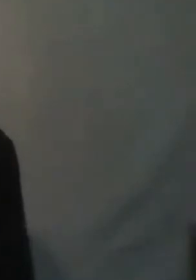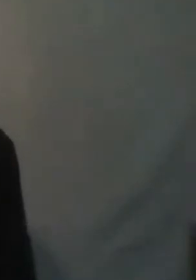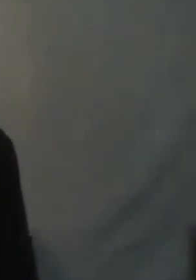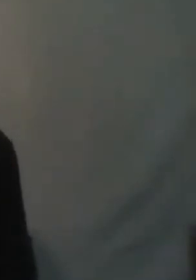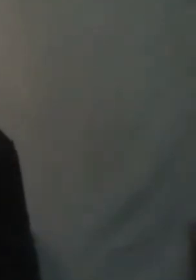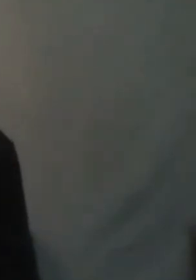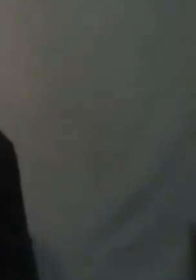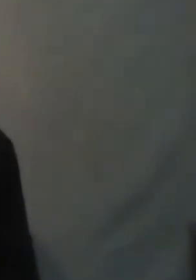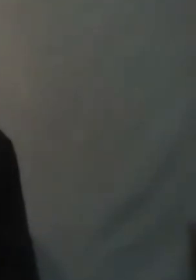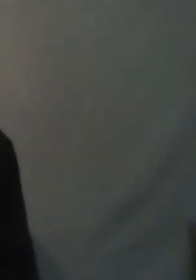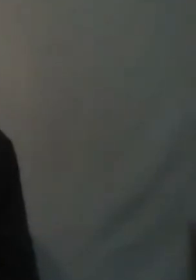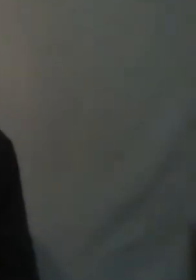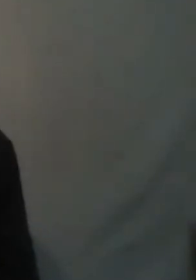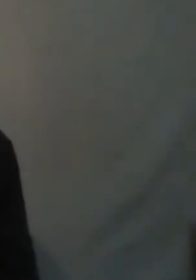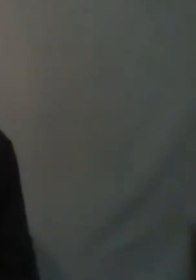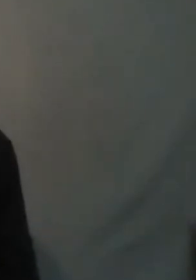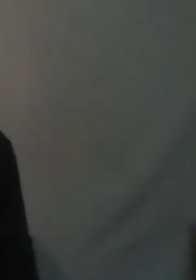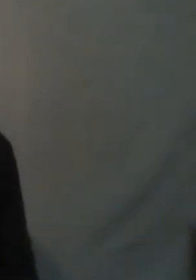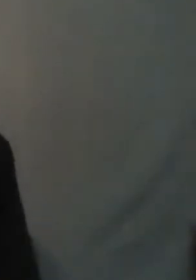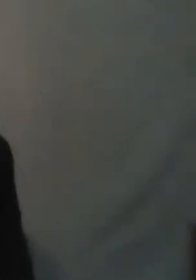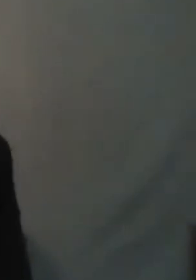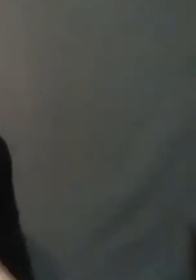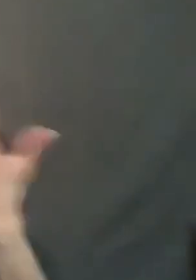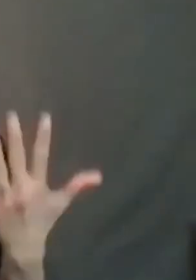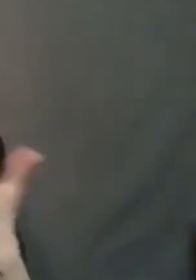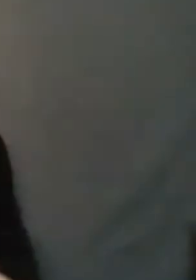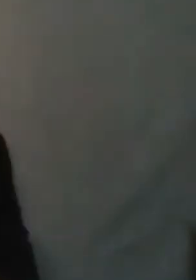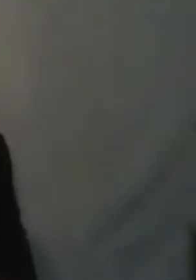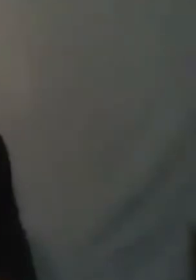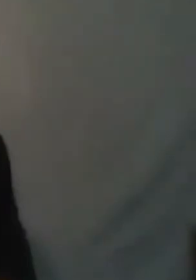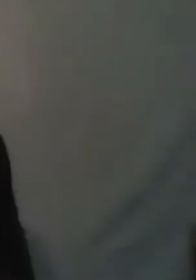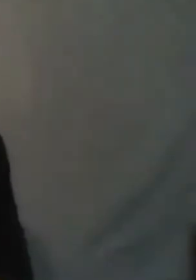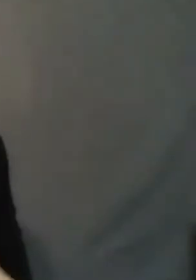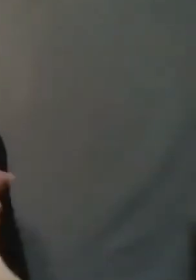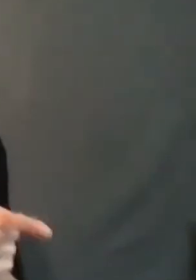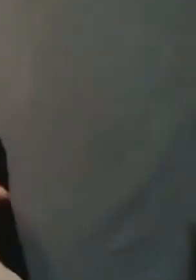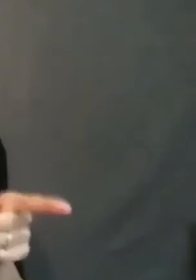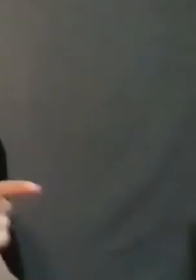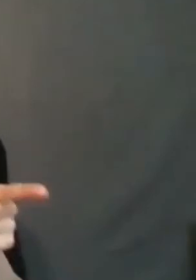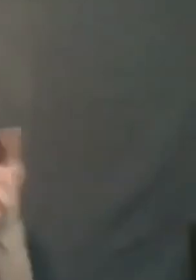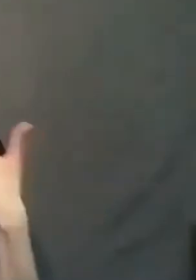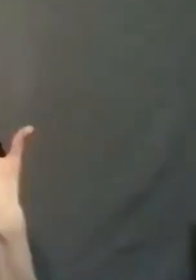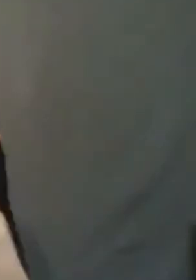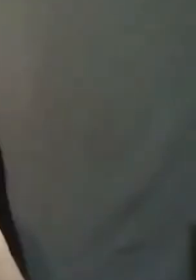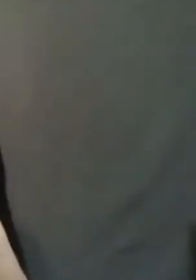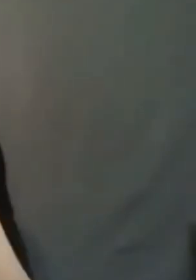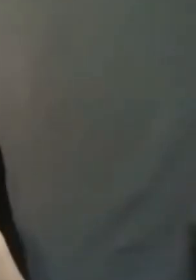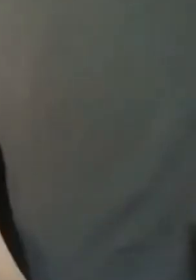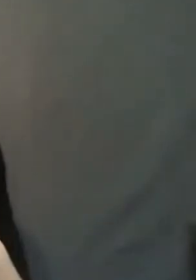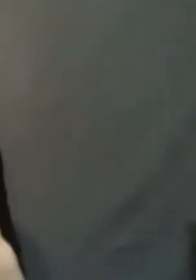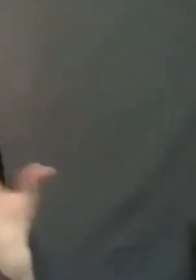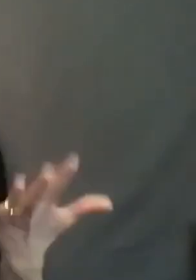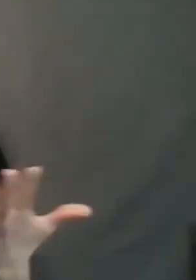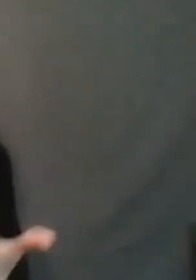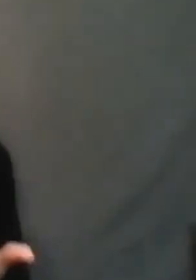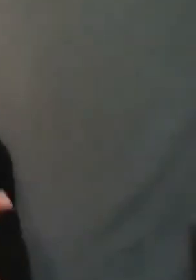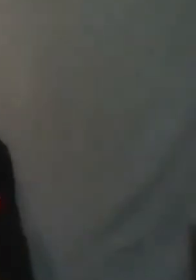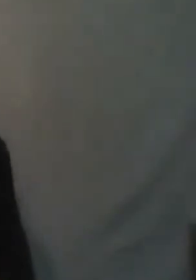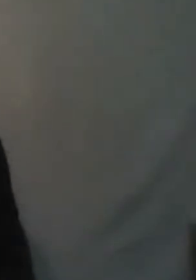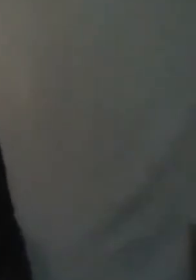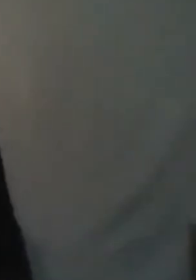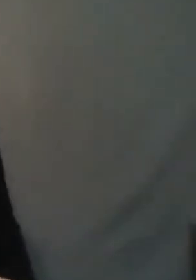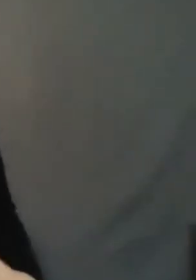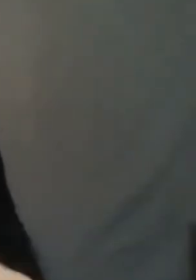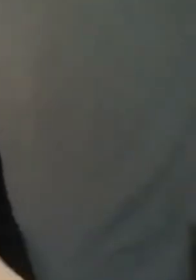avoid, misspecifying the outcome model. So both will have a lot of flexibility, and it would be good to see how they